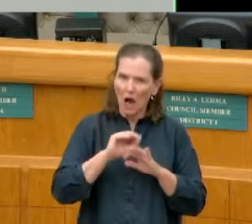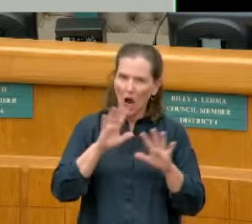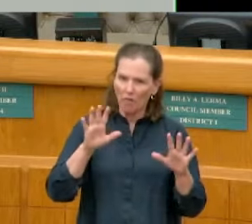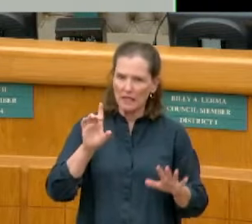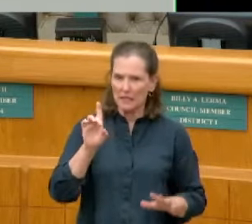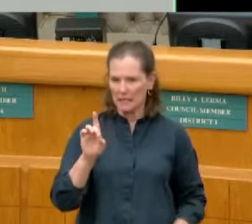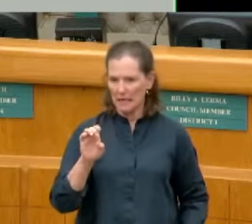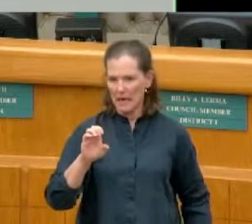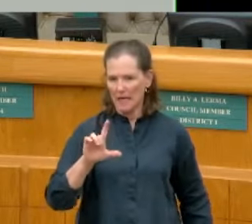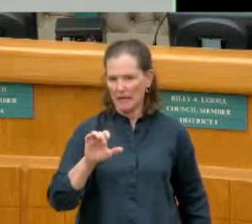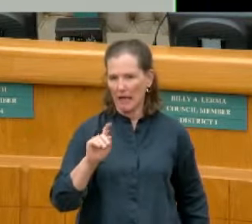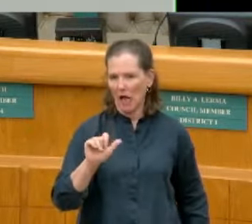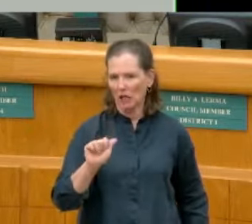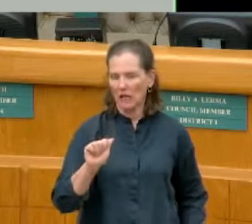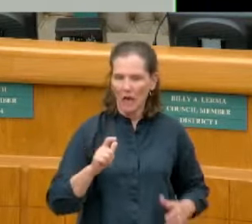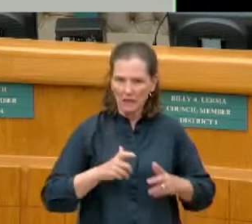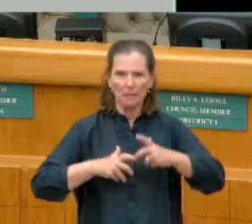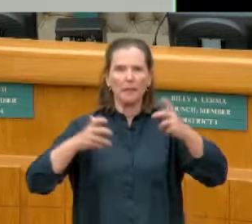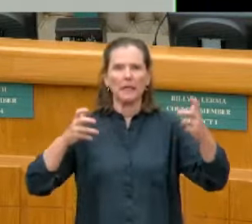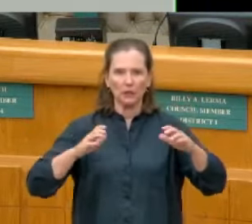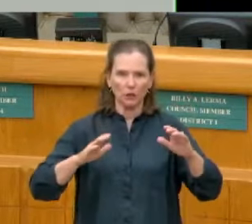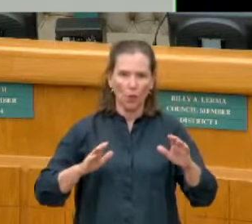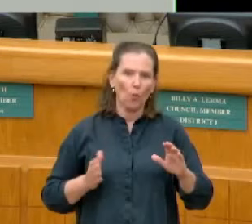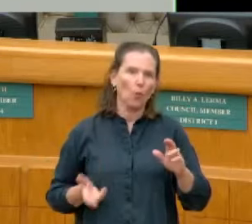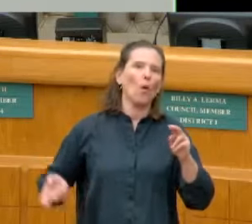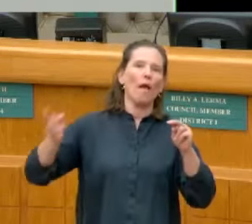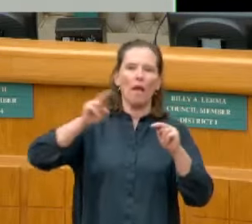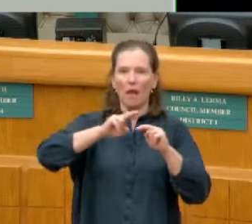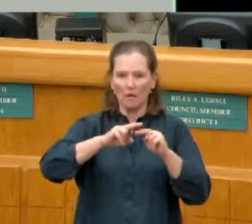we've had yet. Next slide.